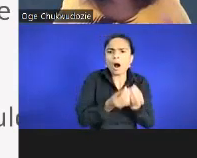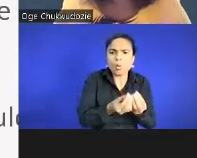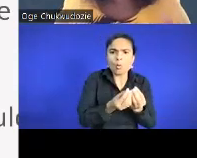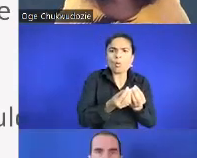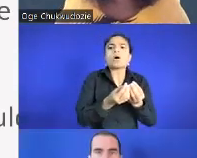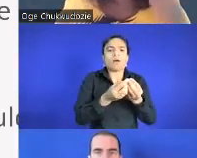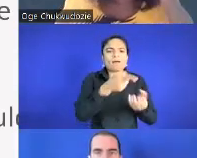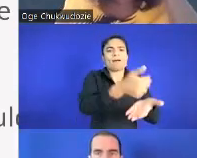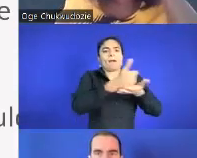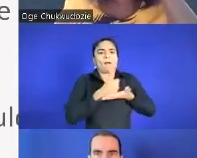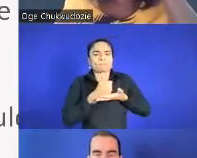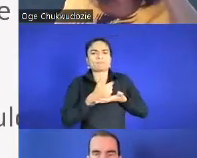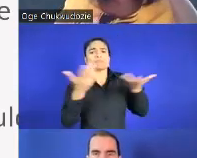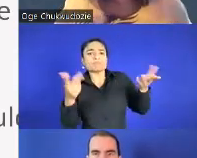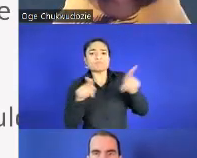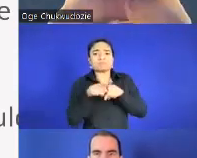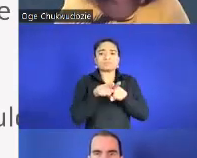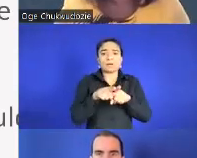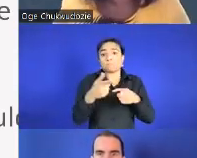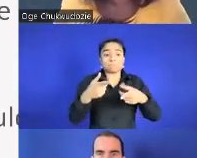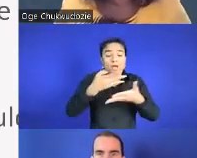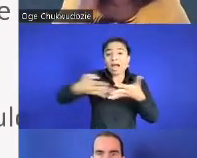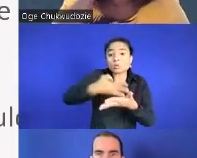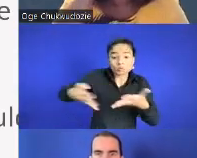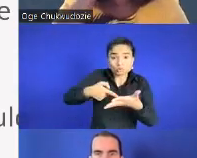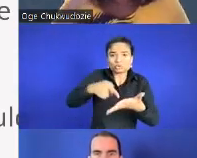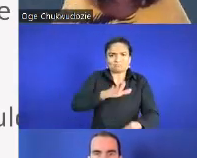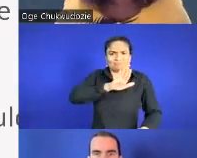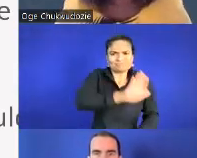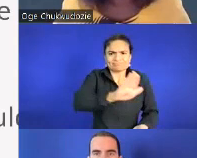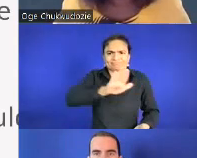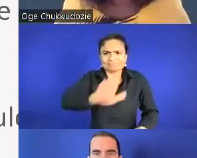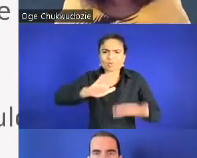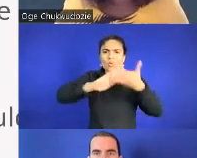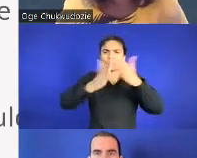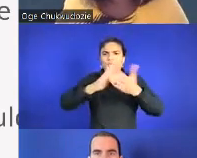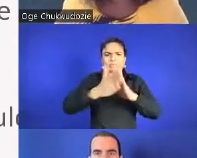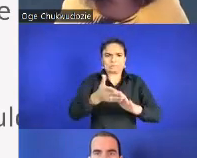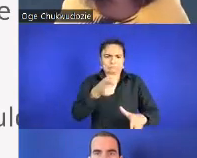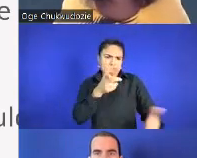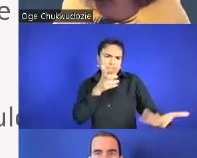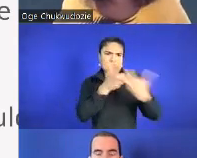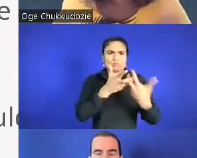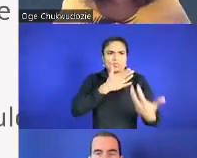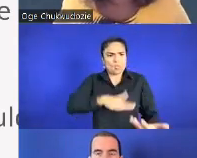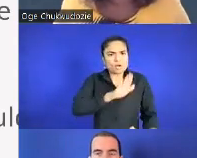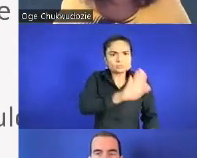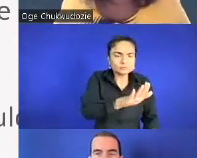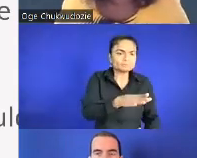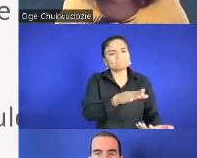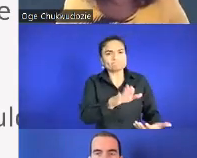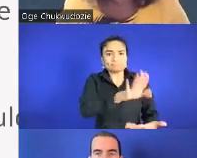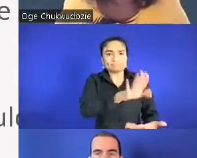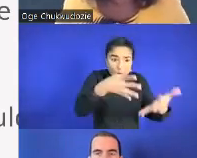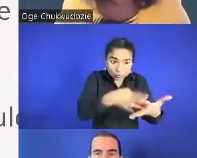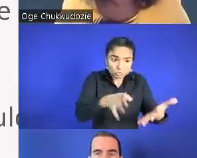existing community mechanisms. It might be that they want to even utilize their own systems. Why can't they utilize their own internal systems